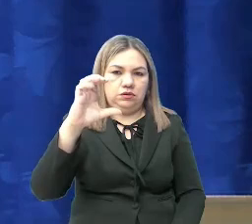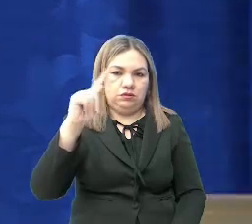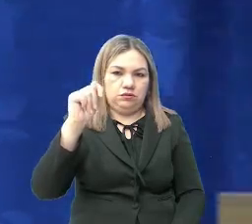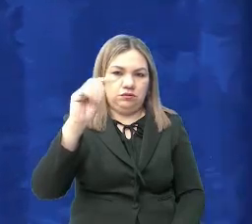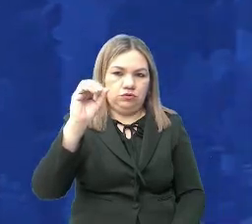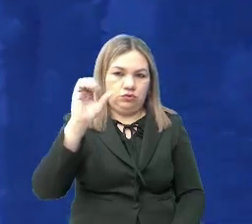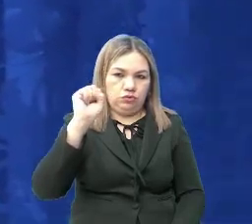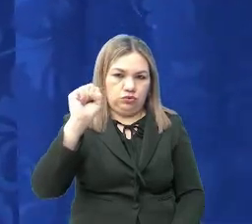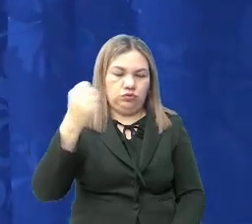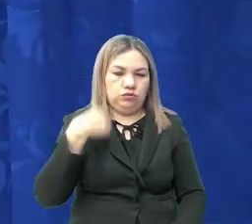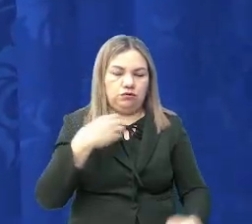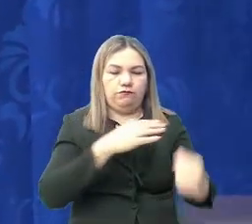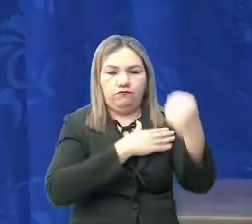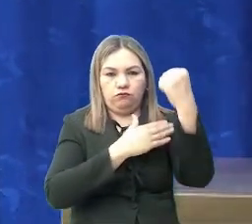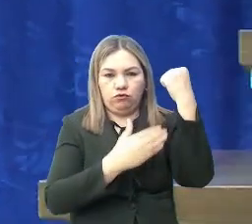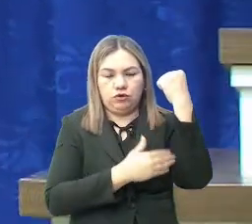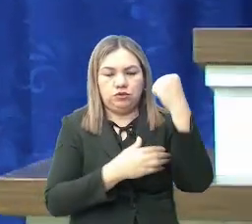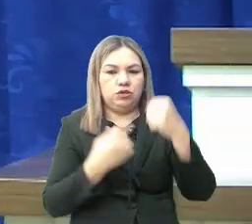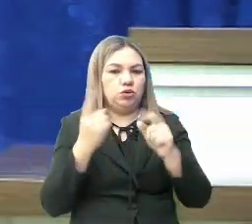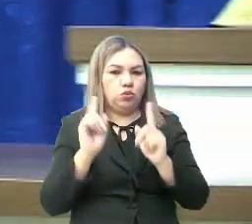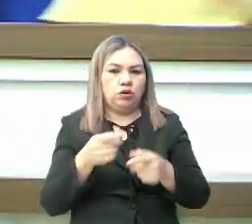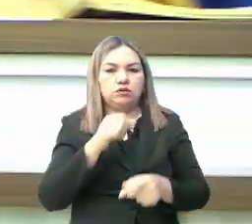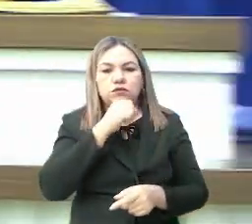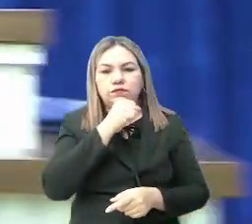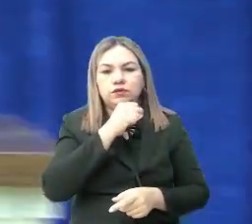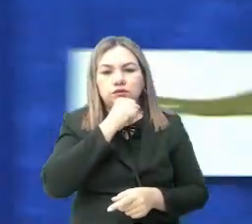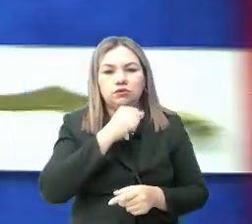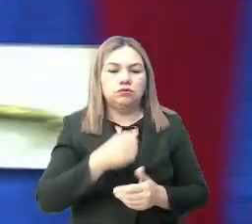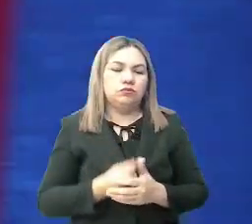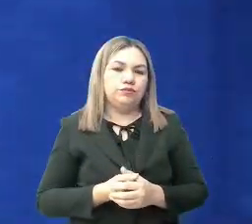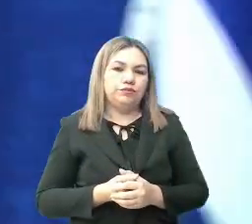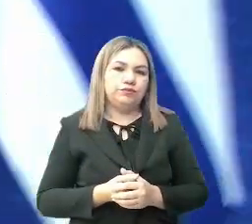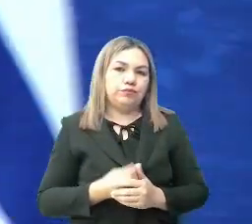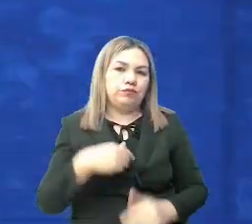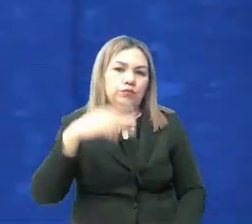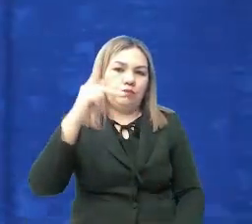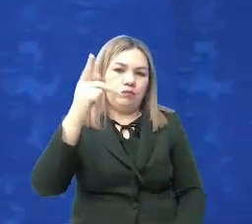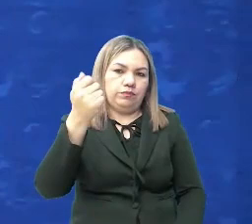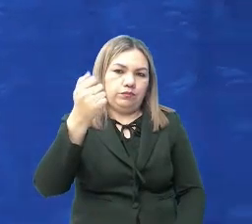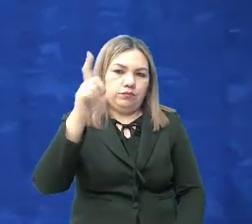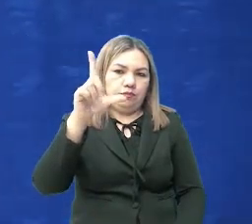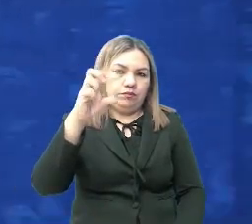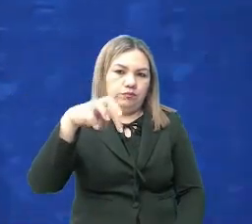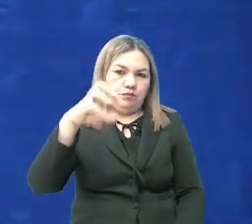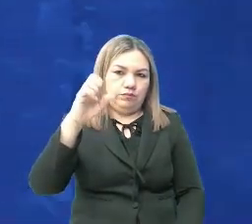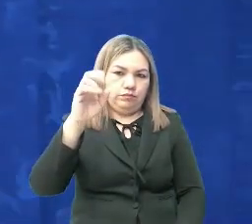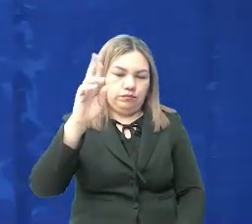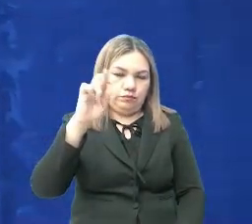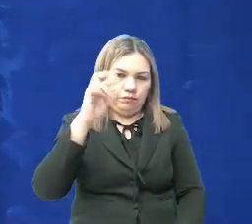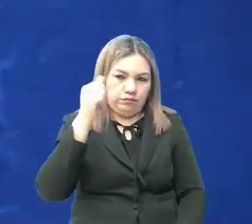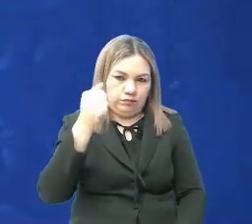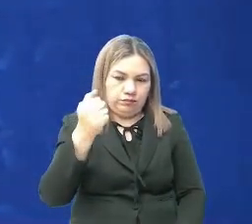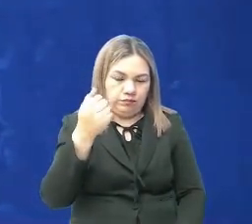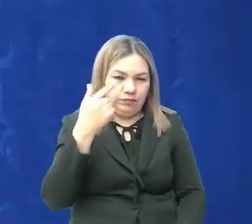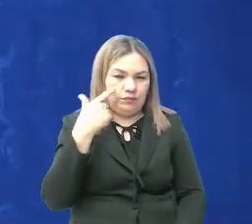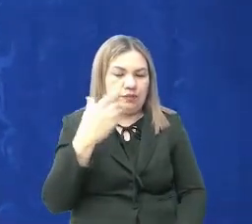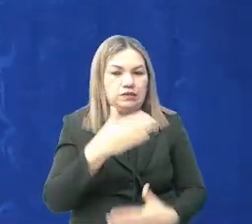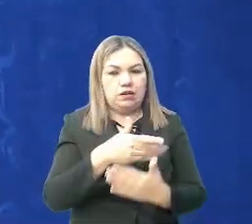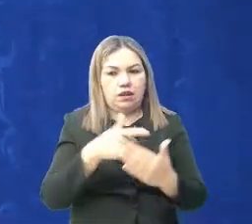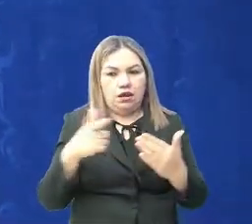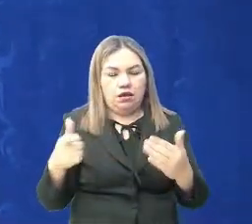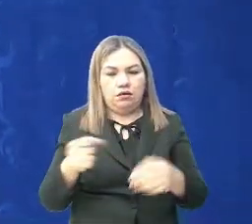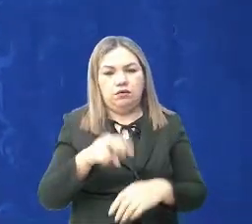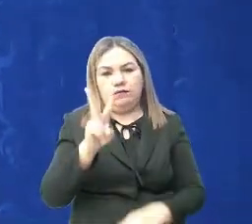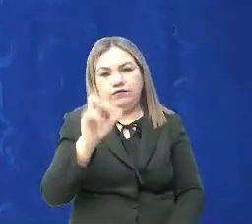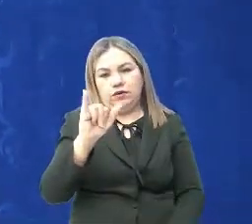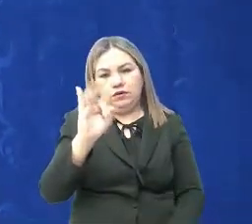Stay with me, being strong. Even in my elder years, because the palm tree is also compared with the long